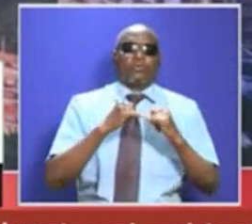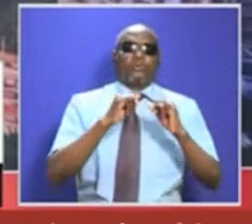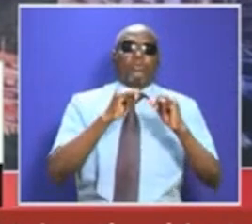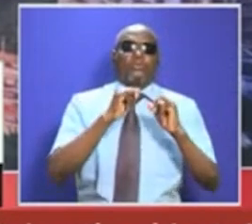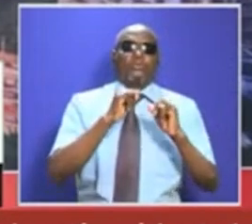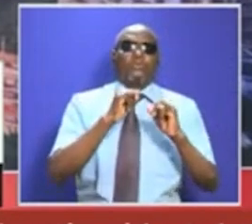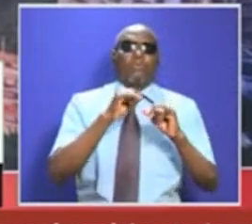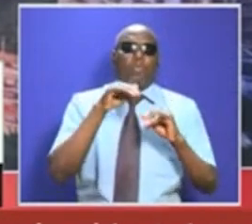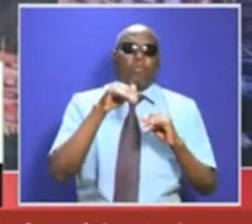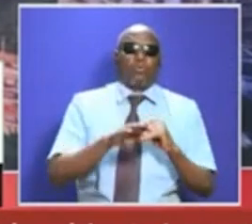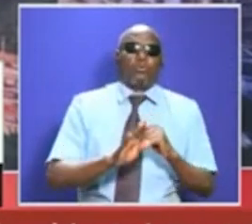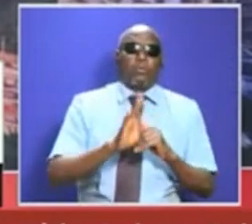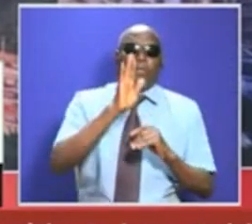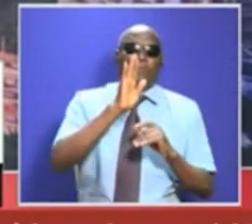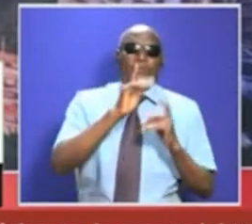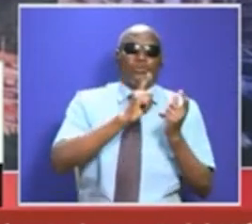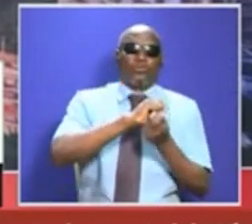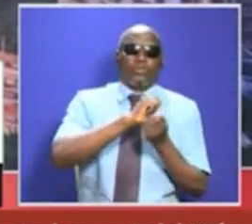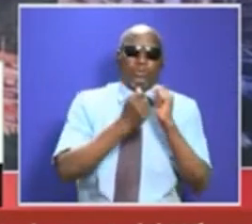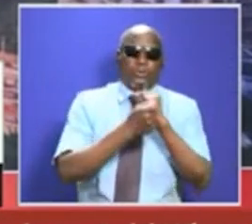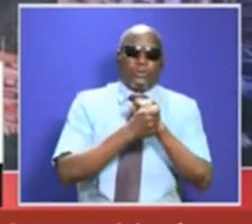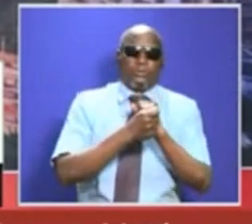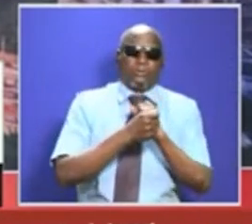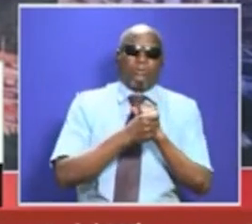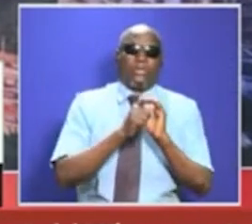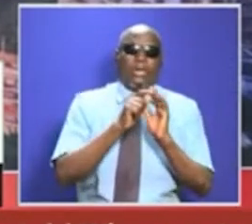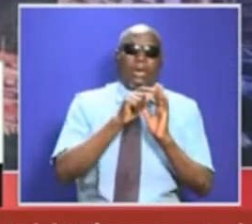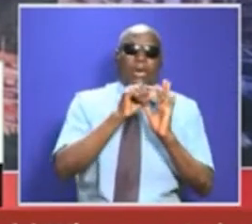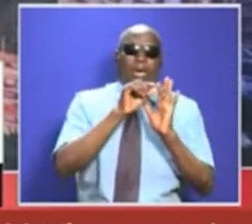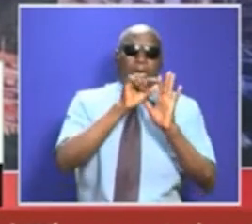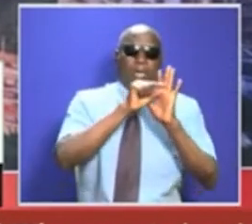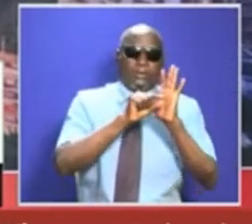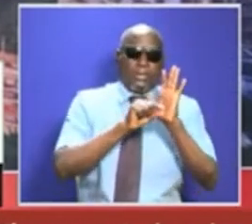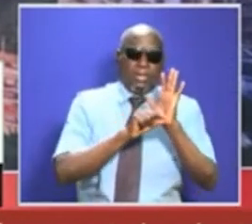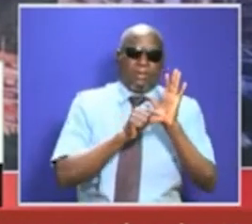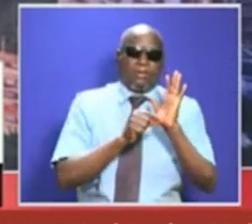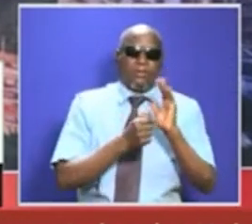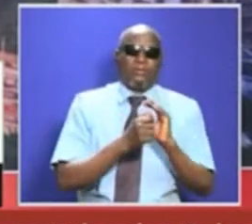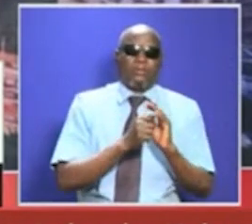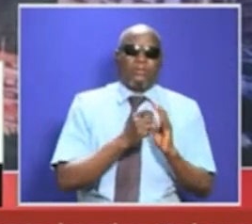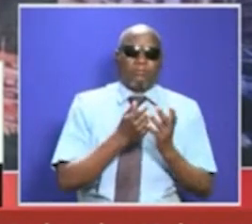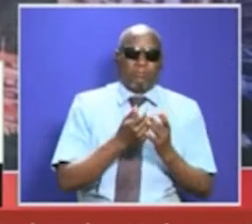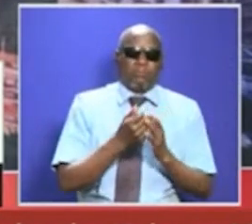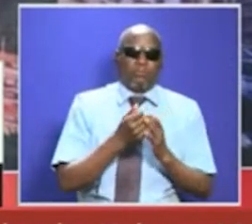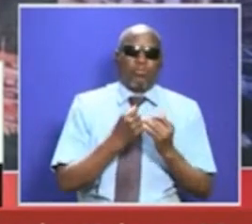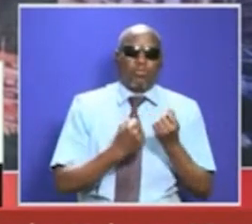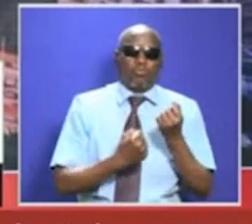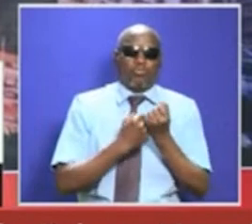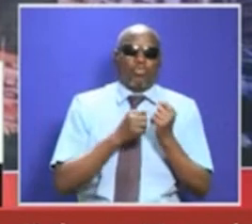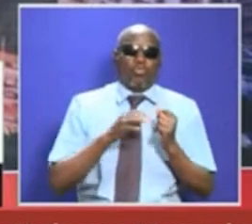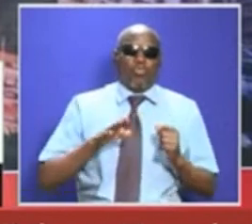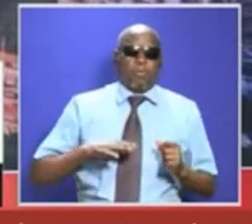the bottom-up economic transformation agenda priorities and seeks to promote women's rights as